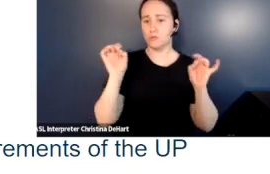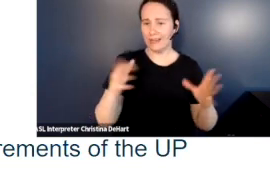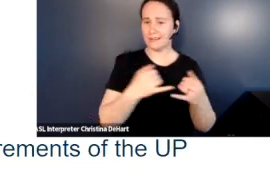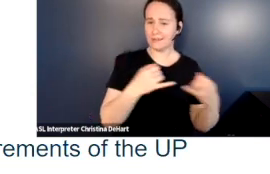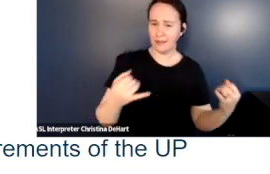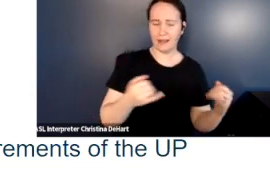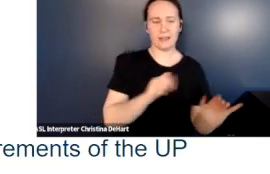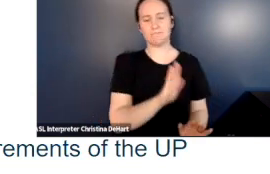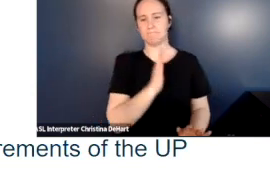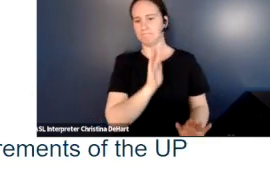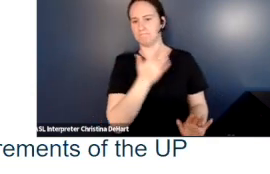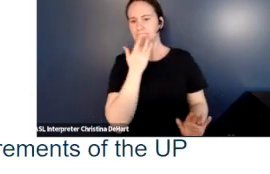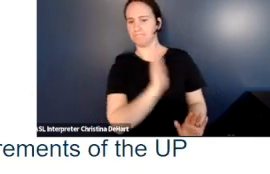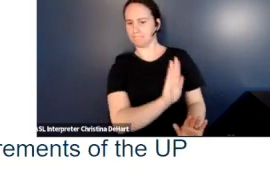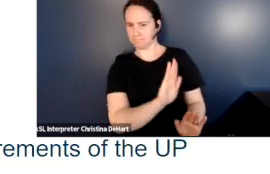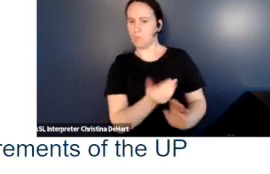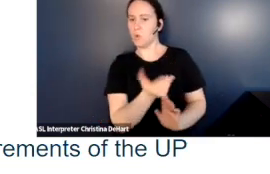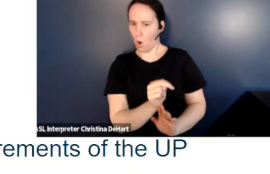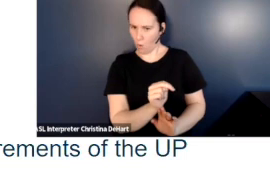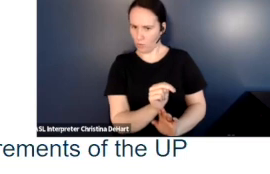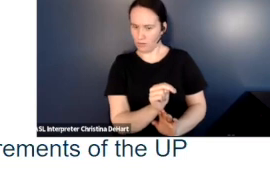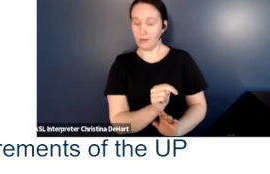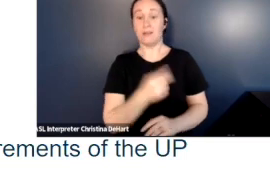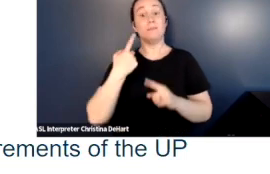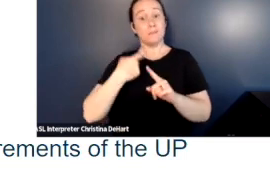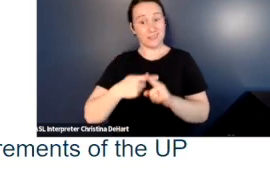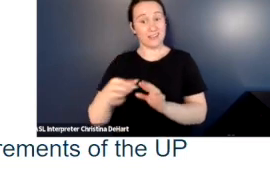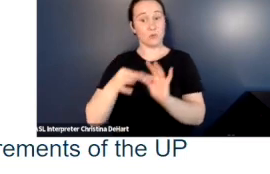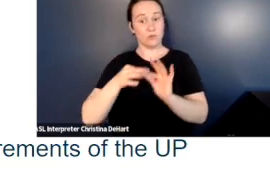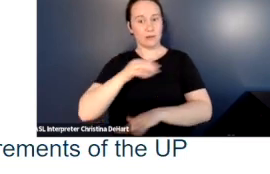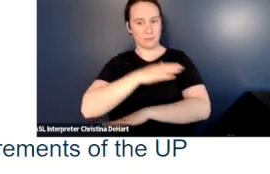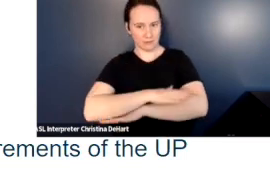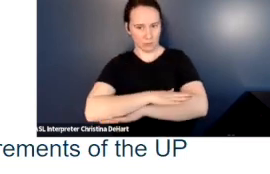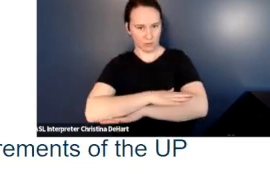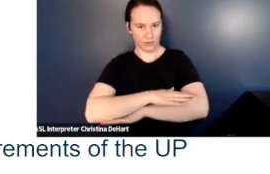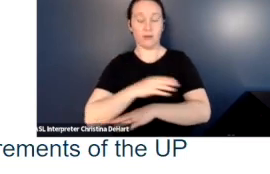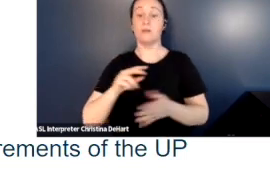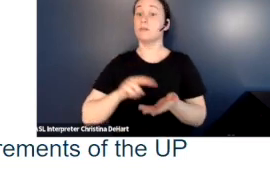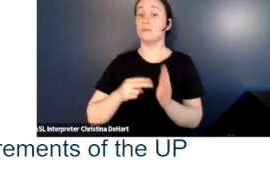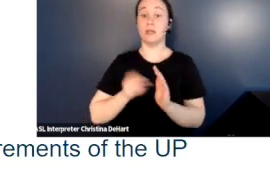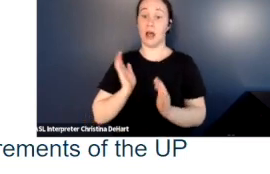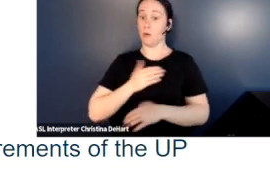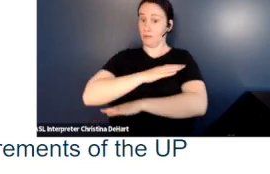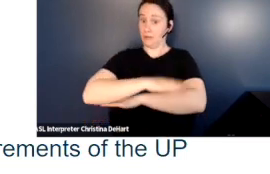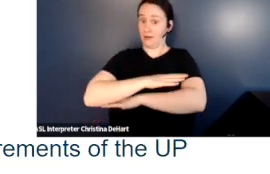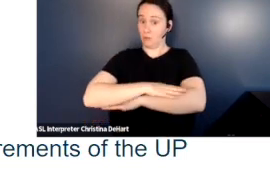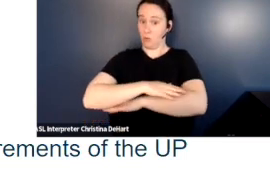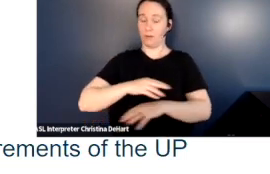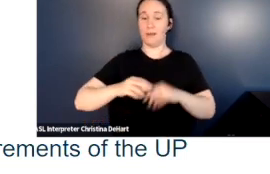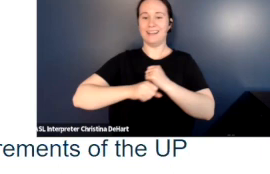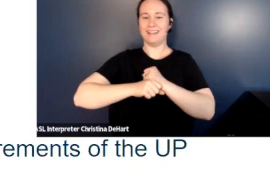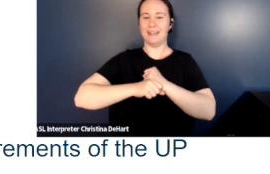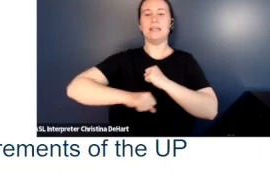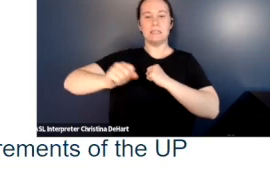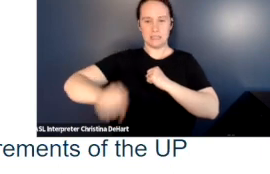line. And being able to take the unified platform and extend it in order to support those